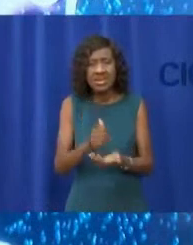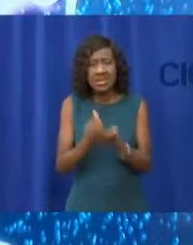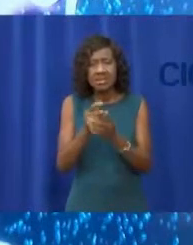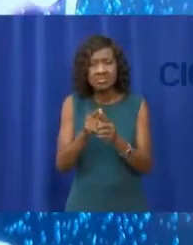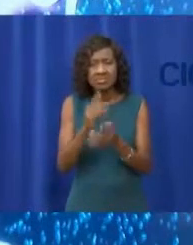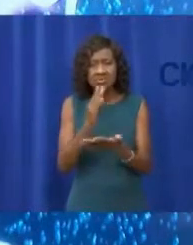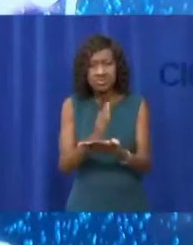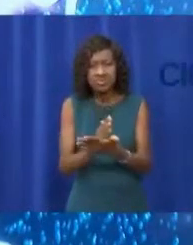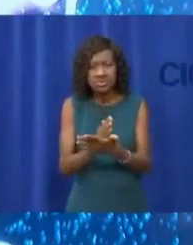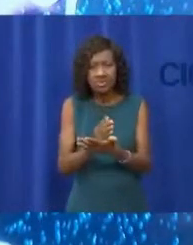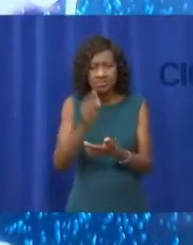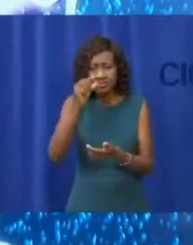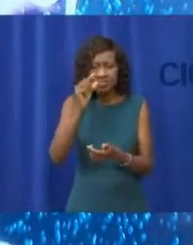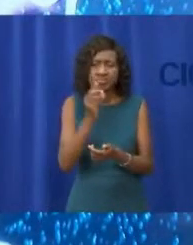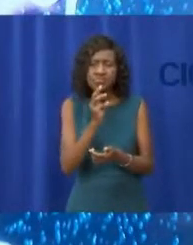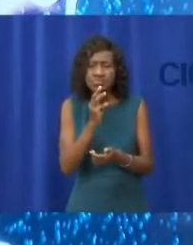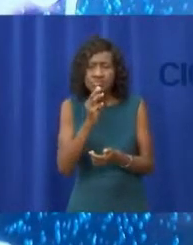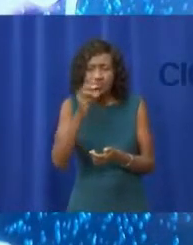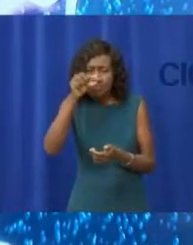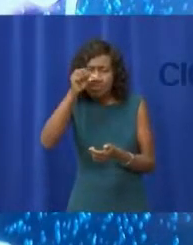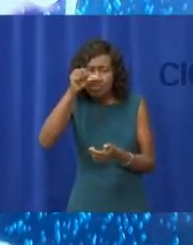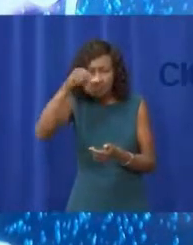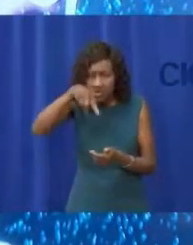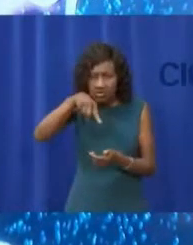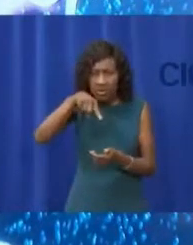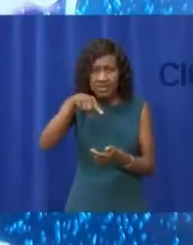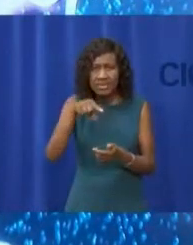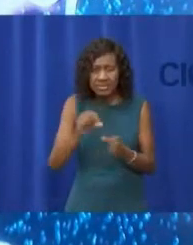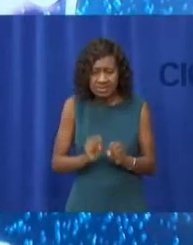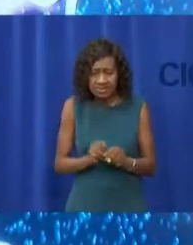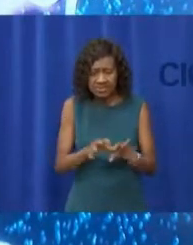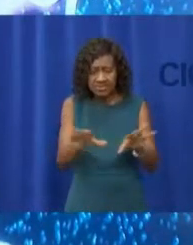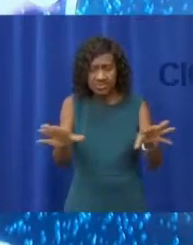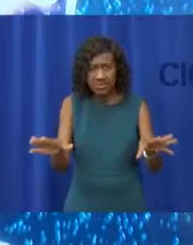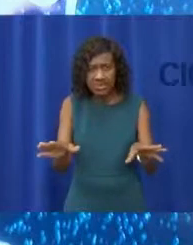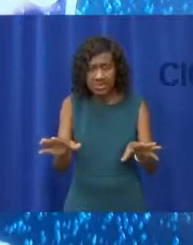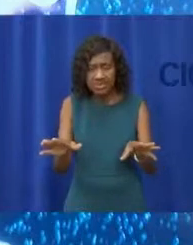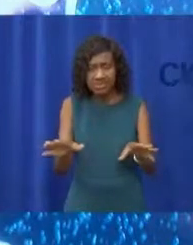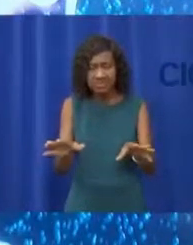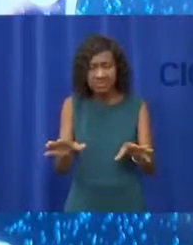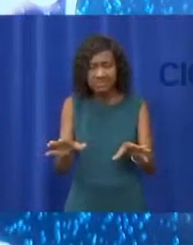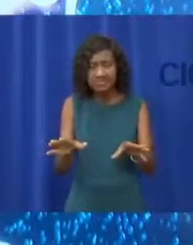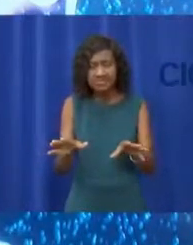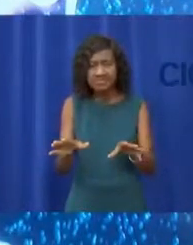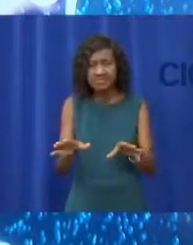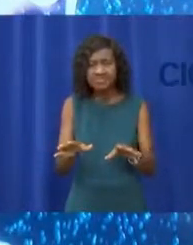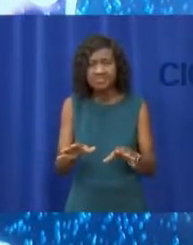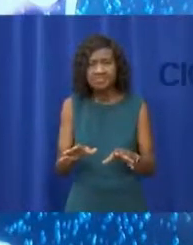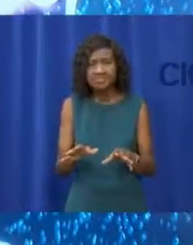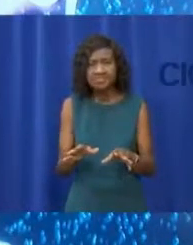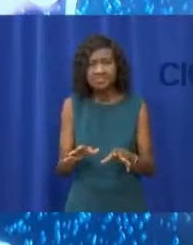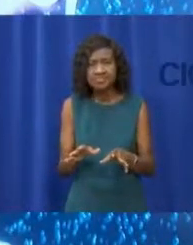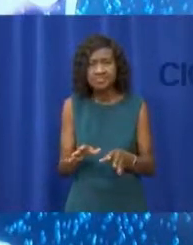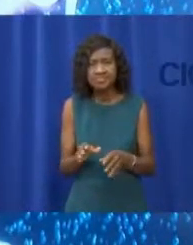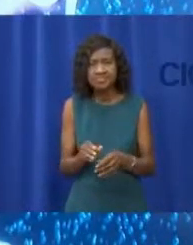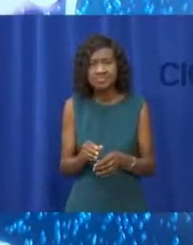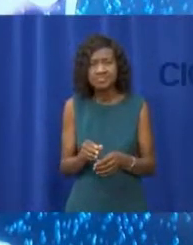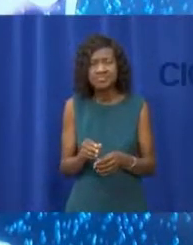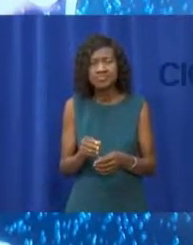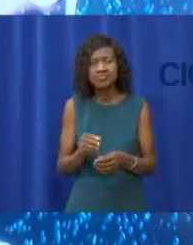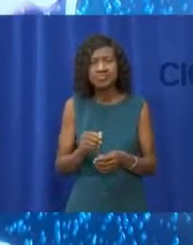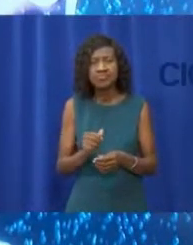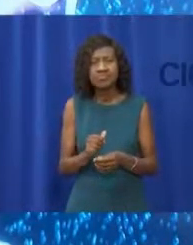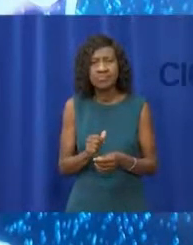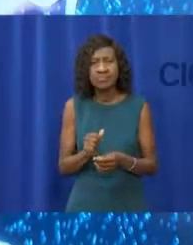happen from one person to another, should they perhaps be spreading, have the condition. In relation